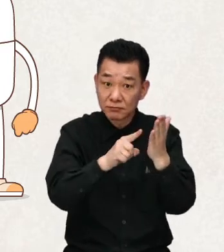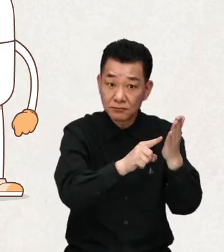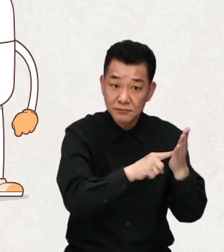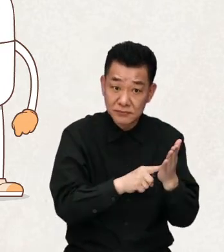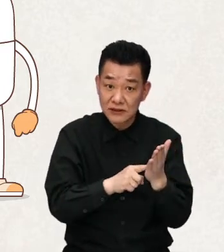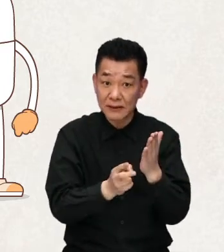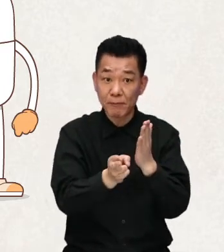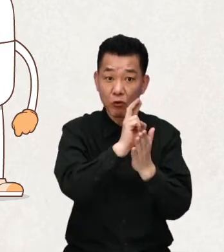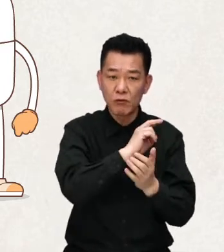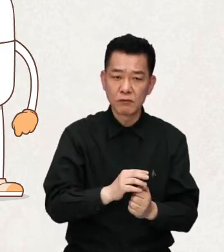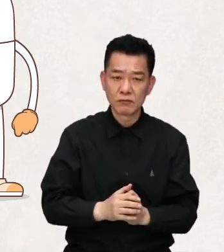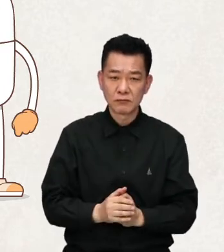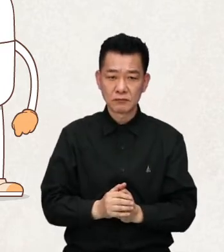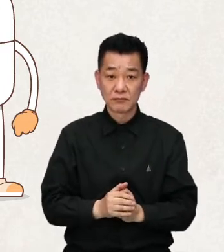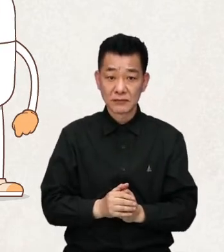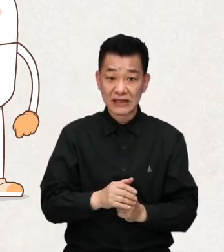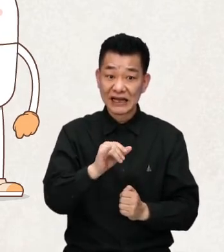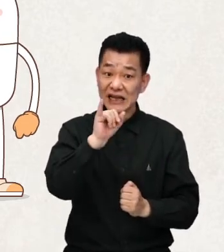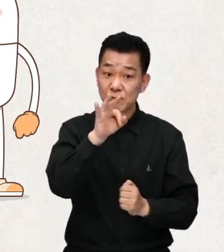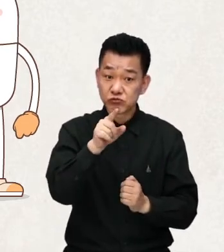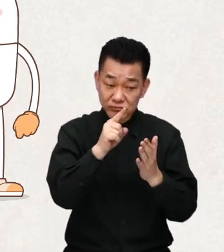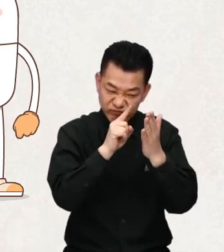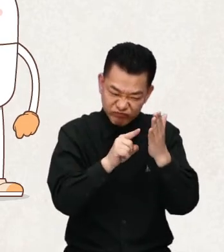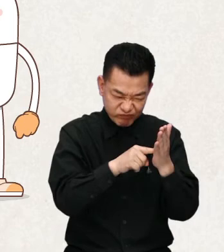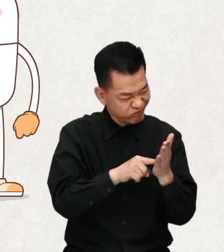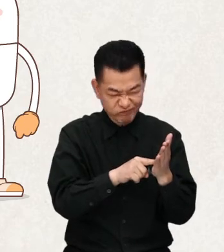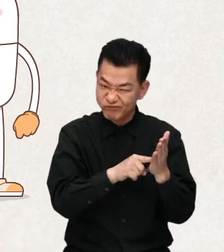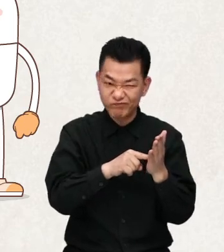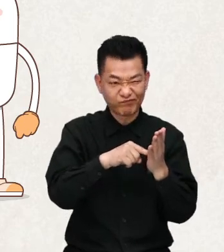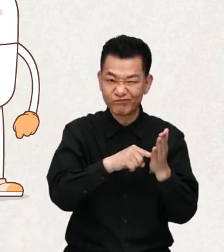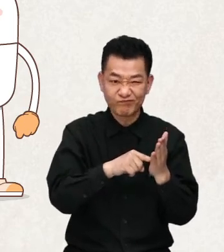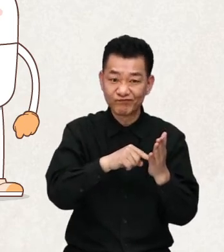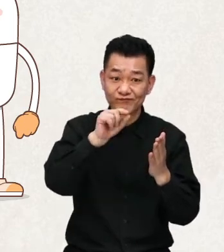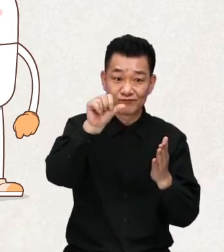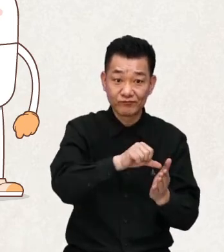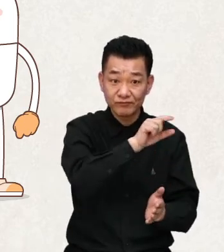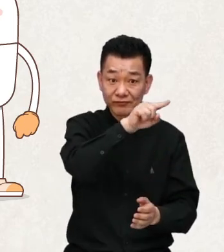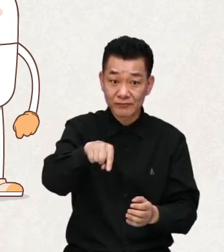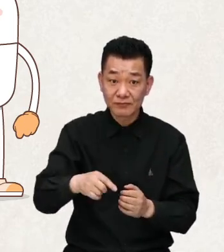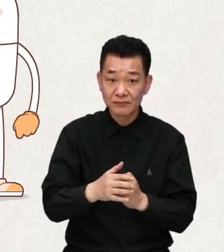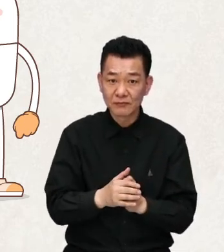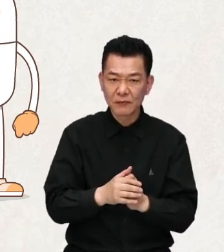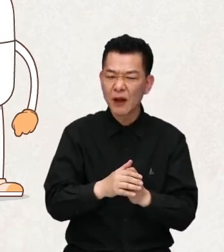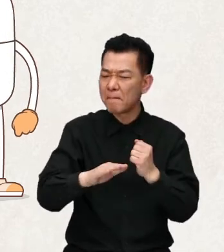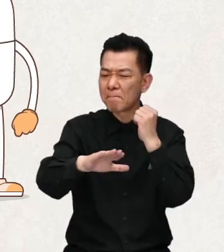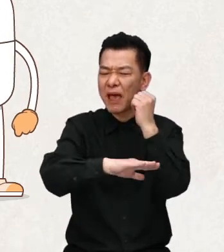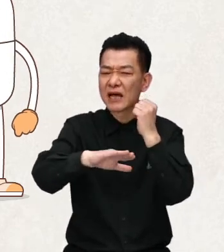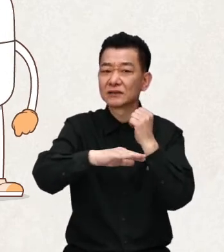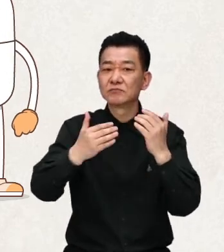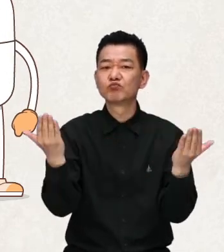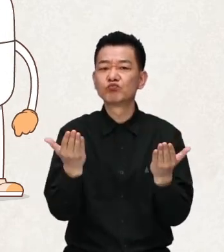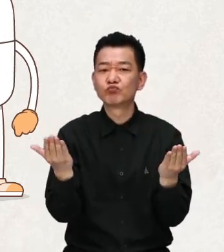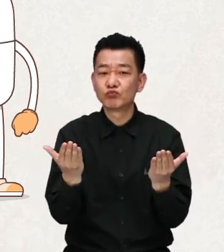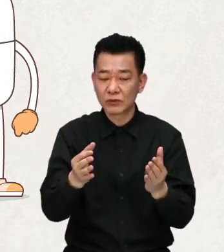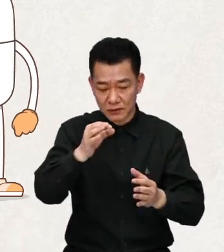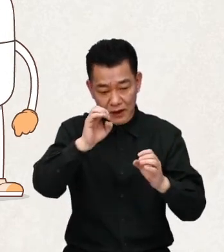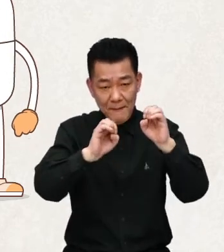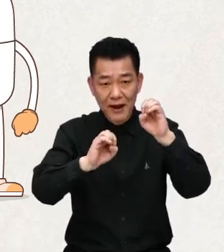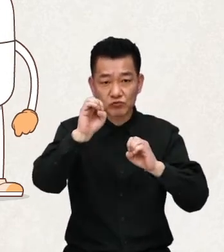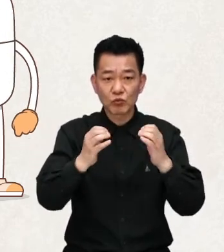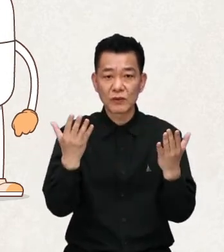inquiry. Oh, then what if it is not deemed admissible, and what are the criteria for its